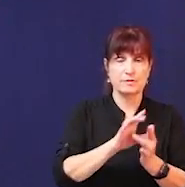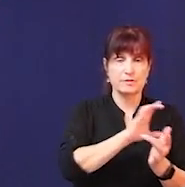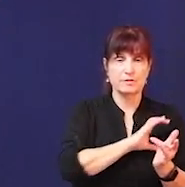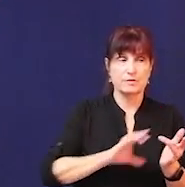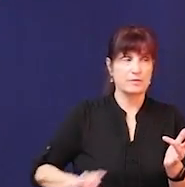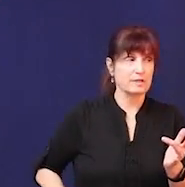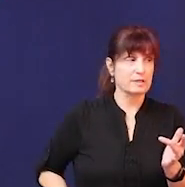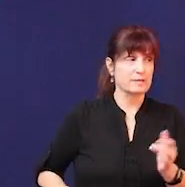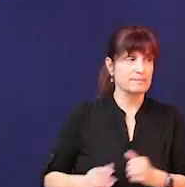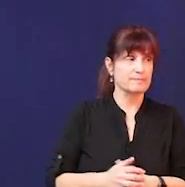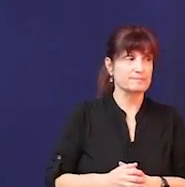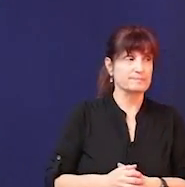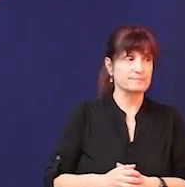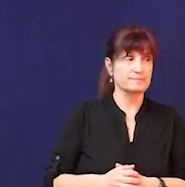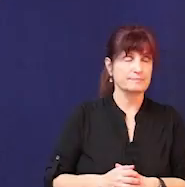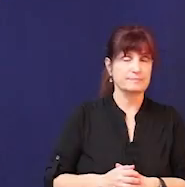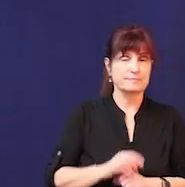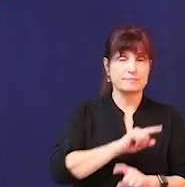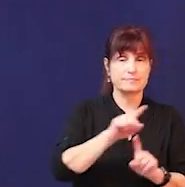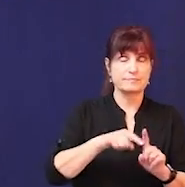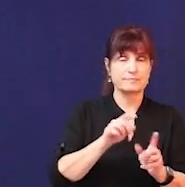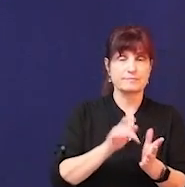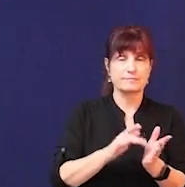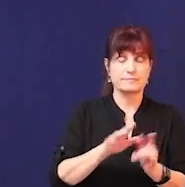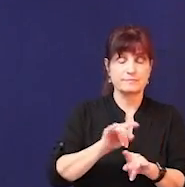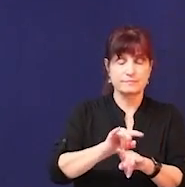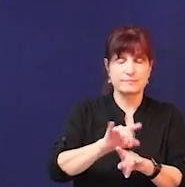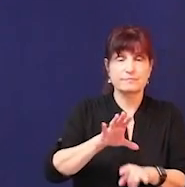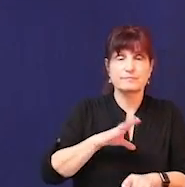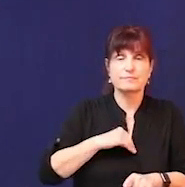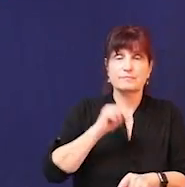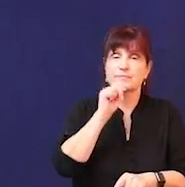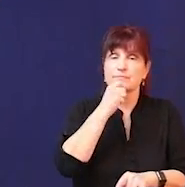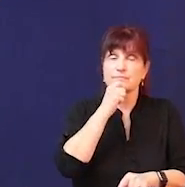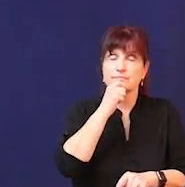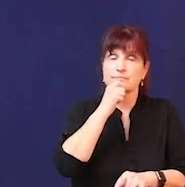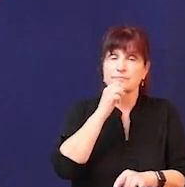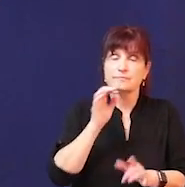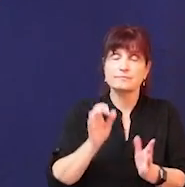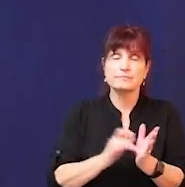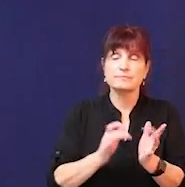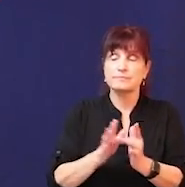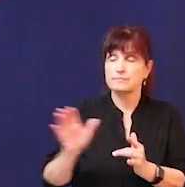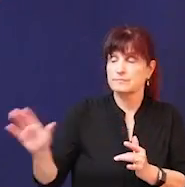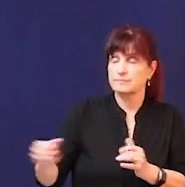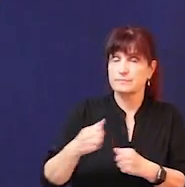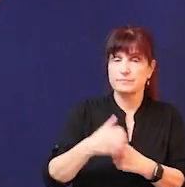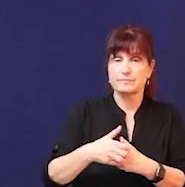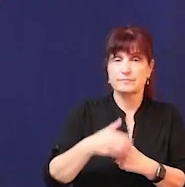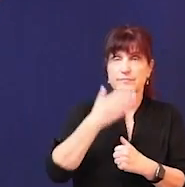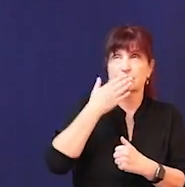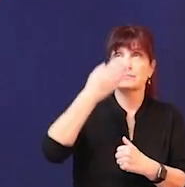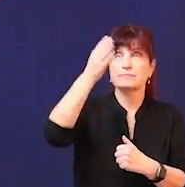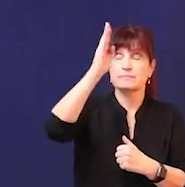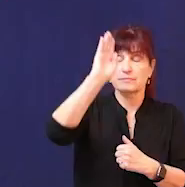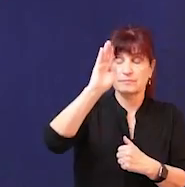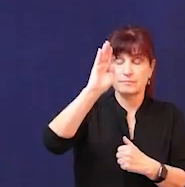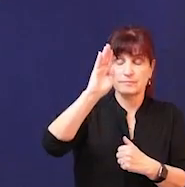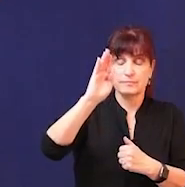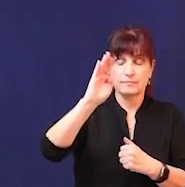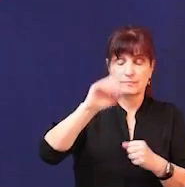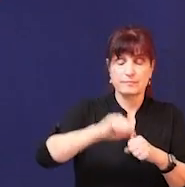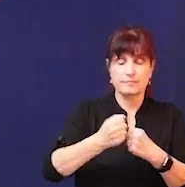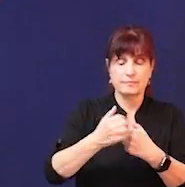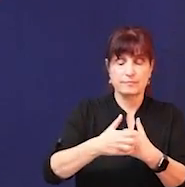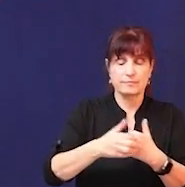Lord Jesus Christ. At the time he was betrayed and entered willingly into his passion, he took bread and, giving thanks, broke